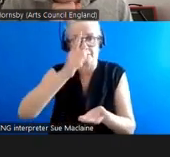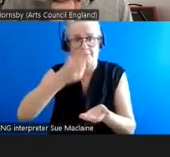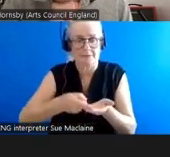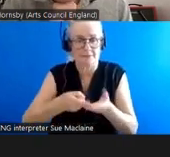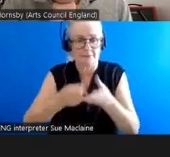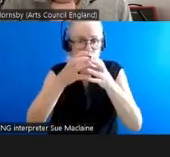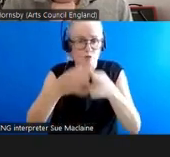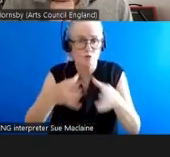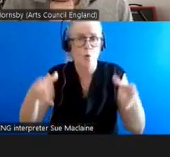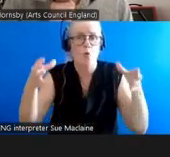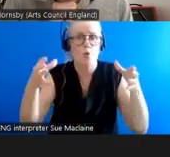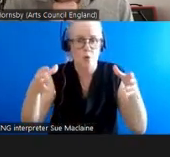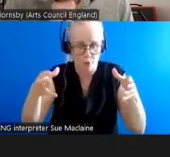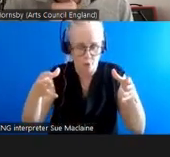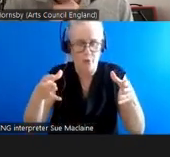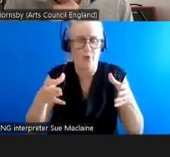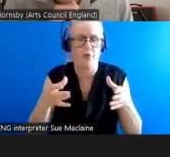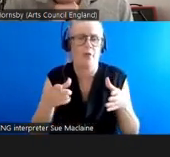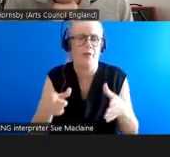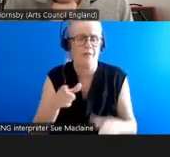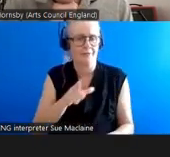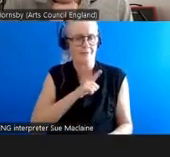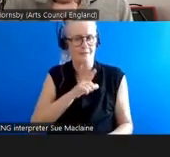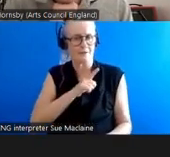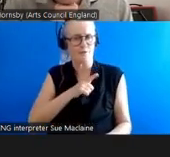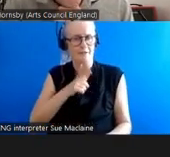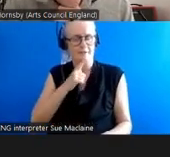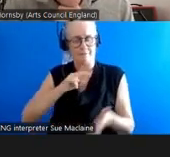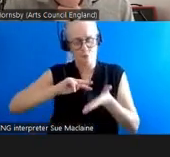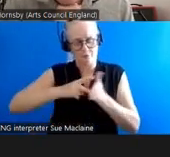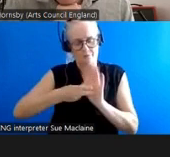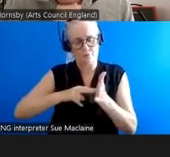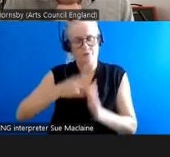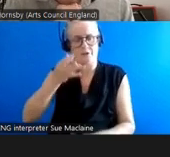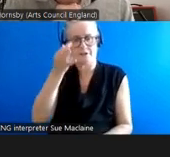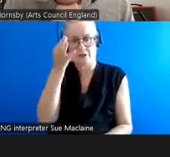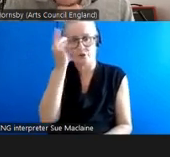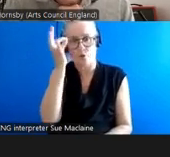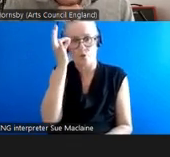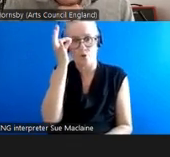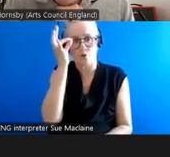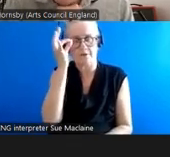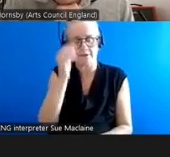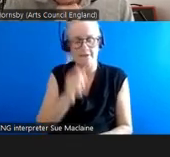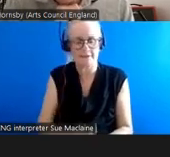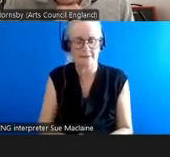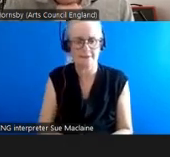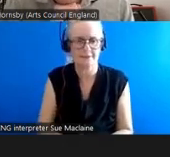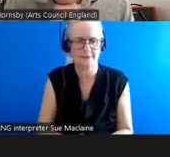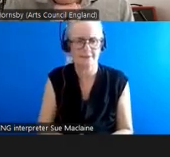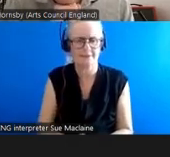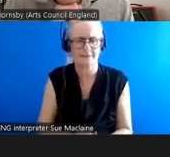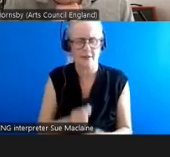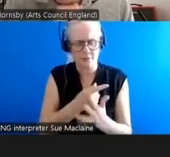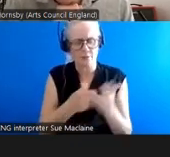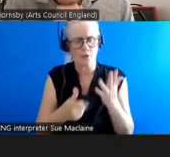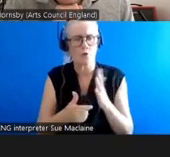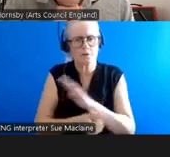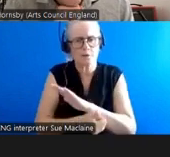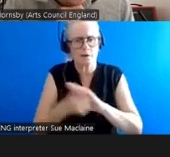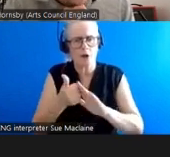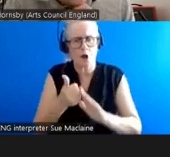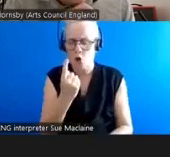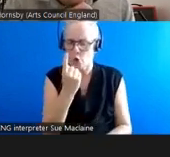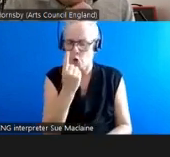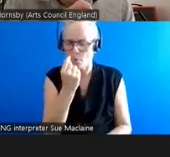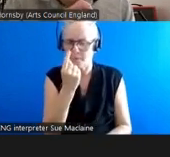a lot of what strategic authorities will be talking about and what they want to do, and how all of those different areas of competence can contribute to